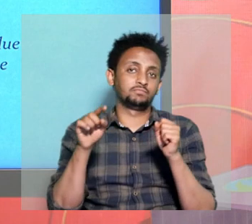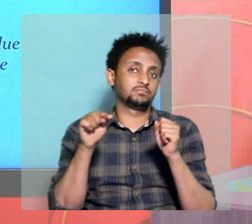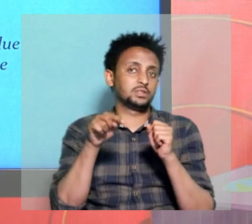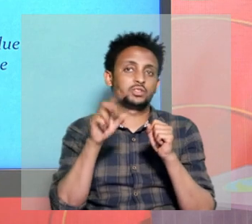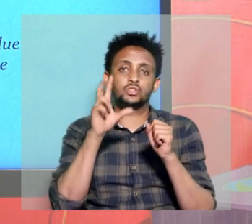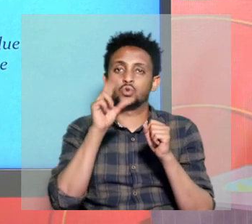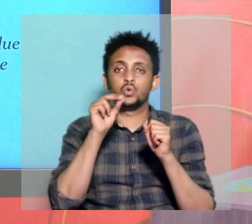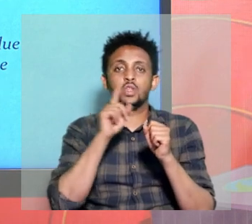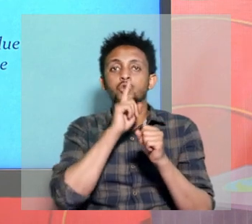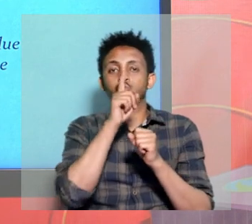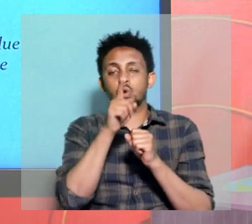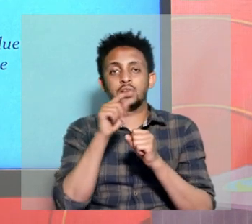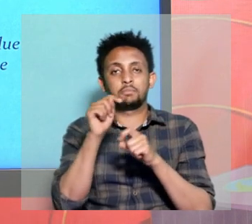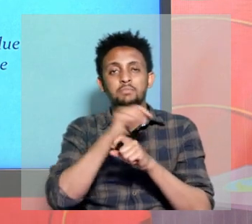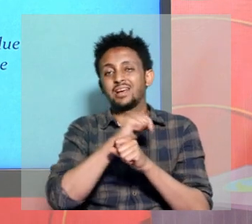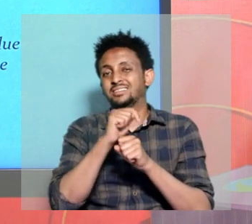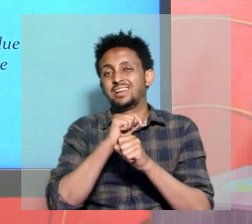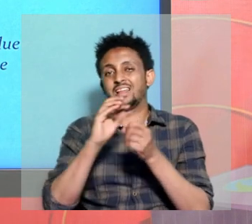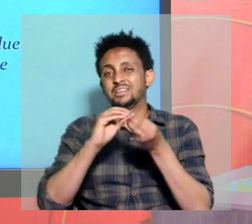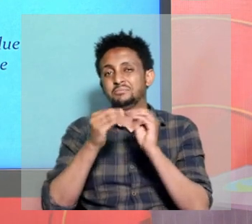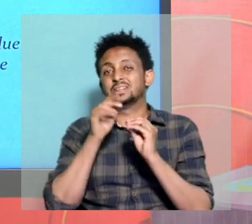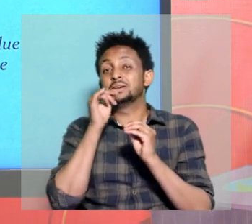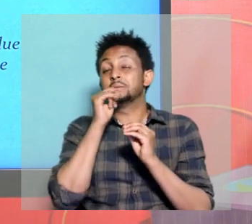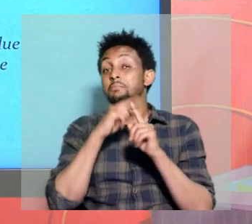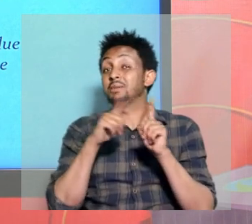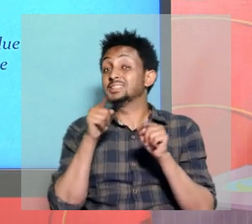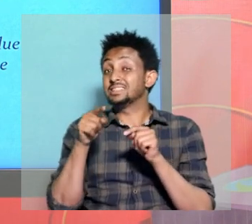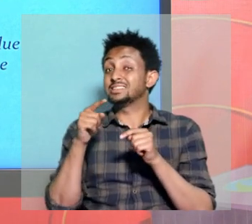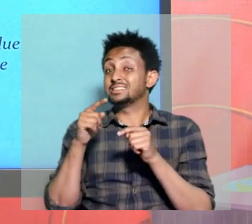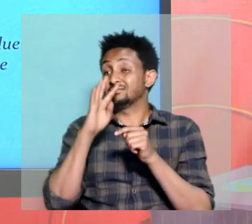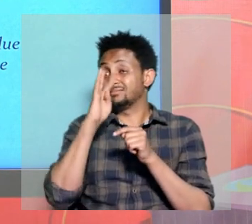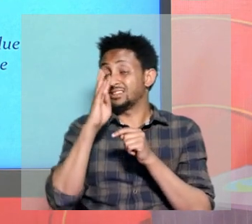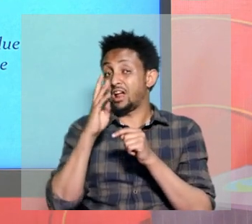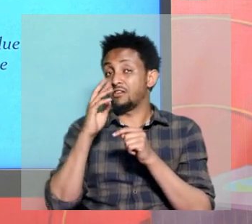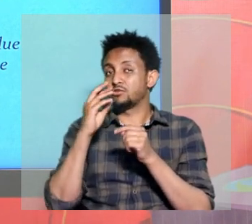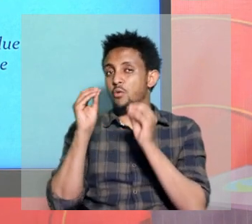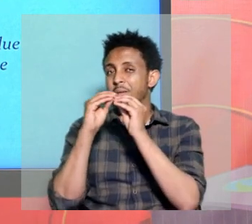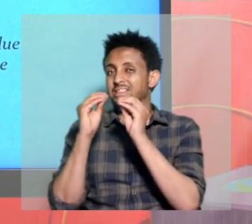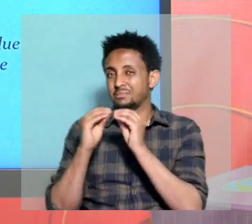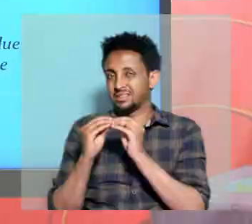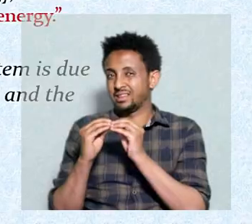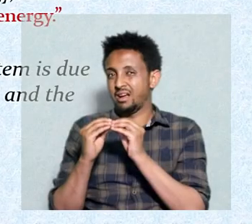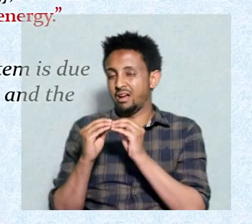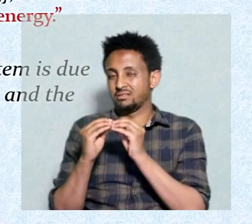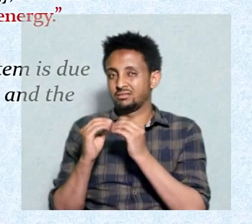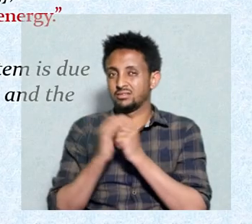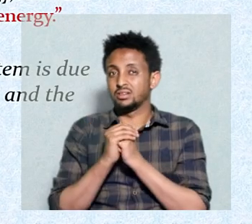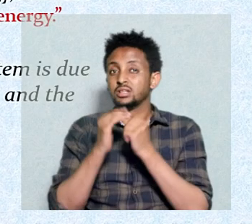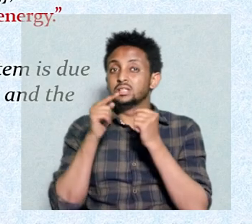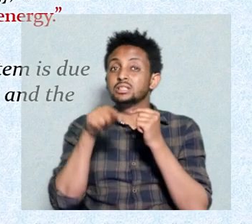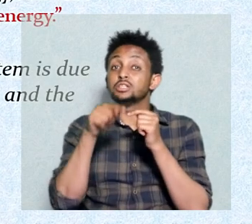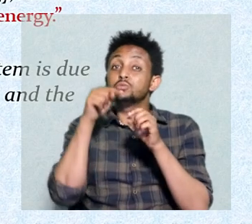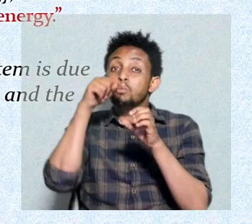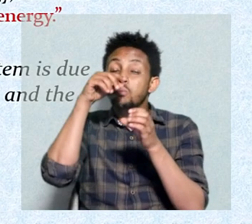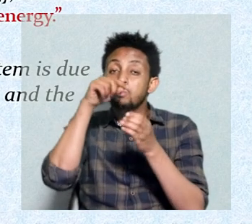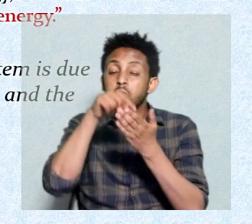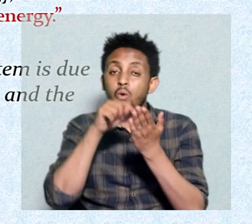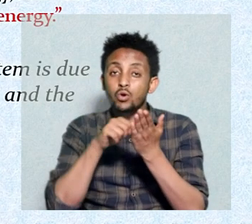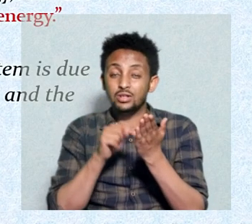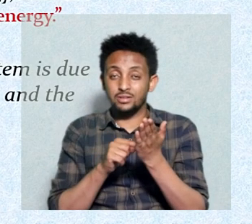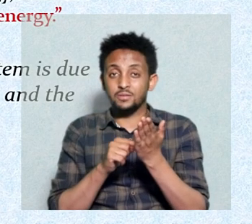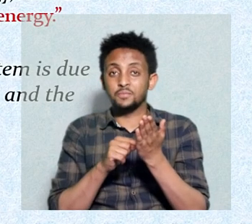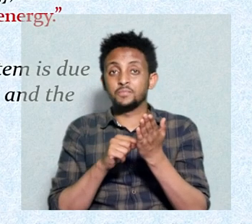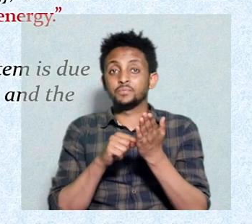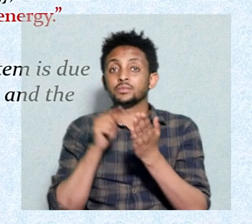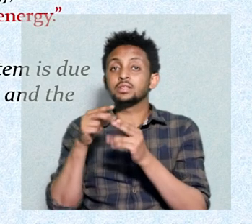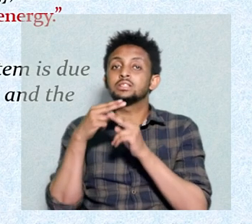It's not actually a practical number, but it is derived from a mathematical interpolation. So at this point,